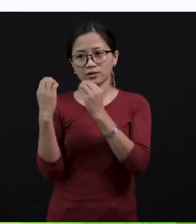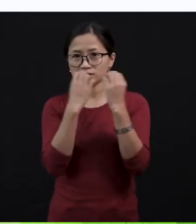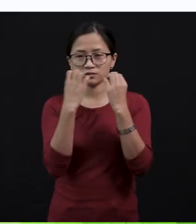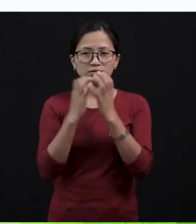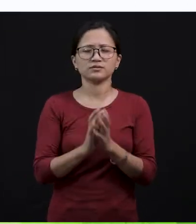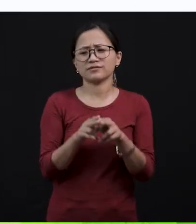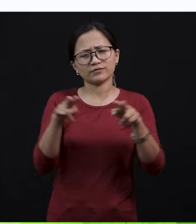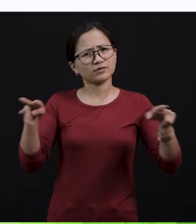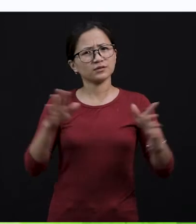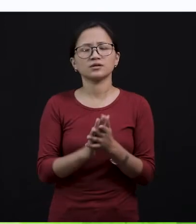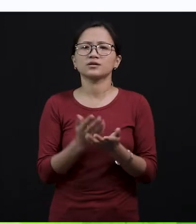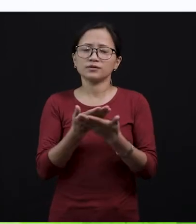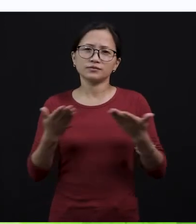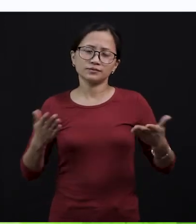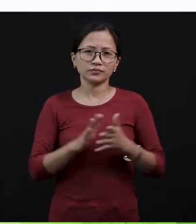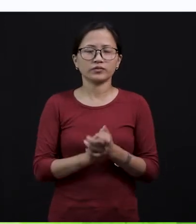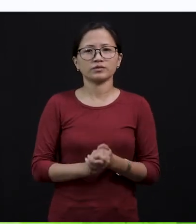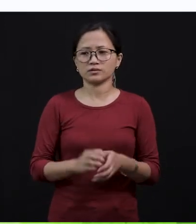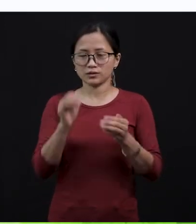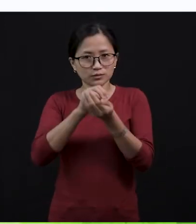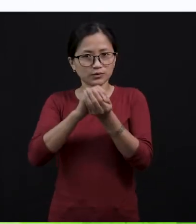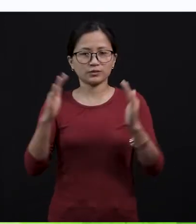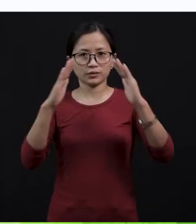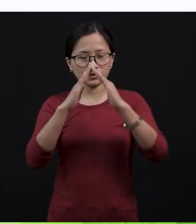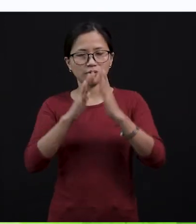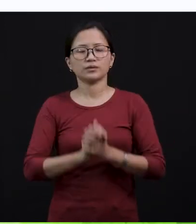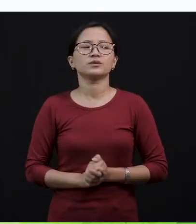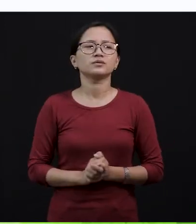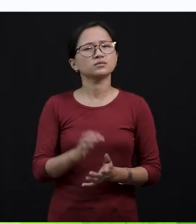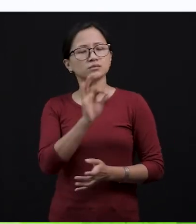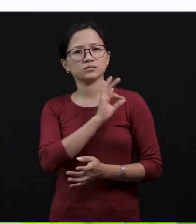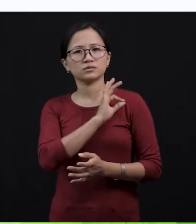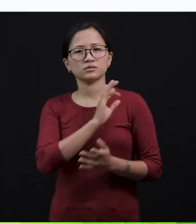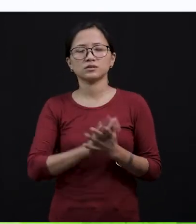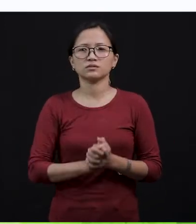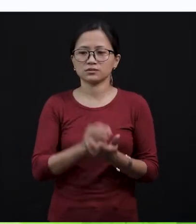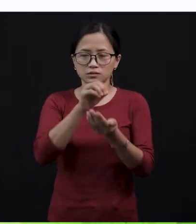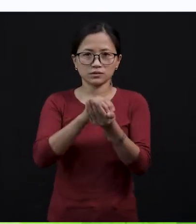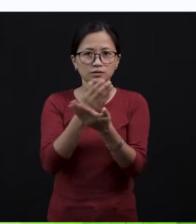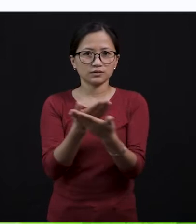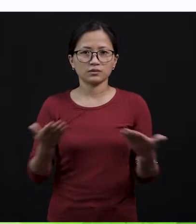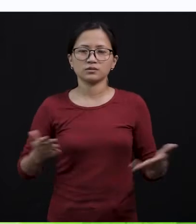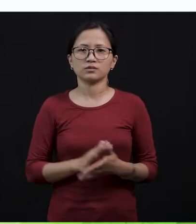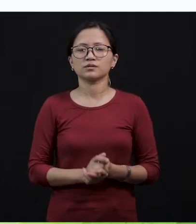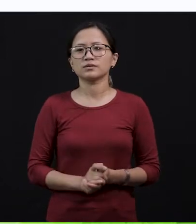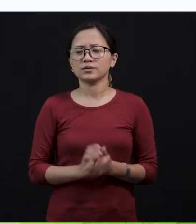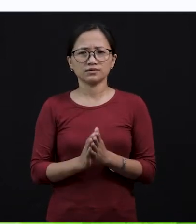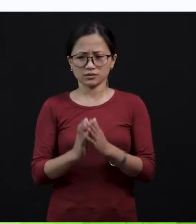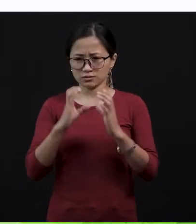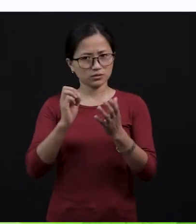different kinds of pets, such as maybe even an owl. So we like to keep them because they can be